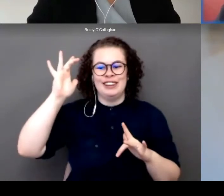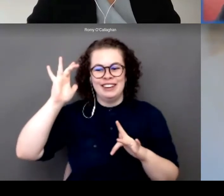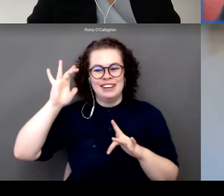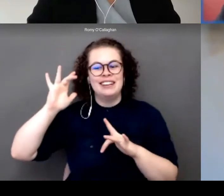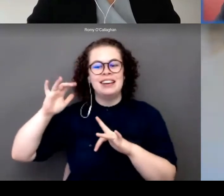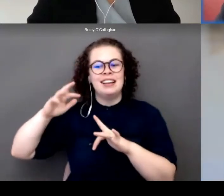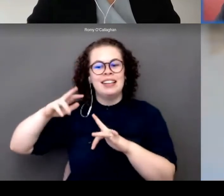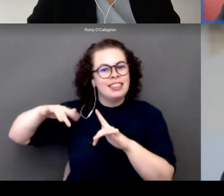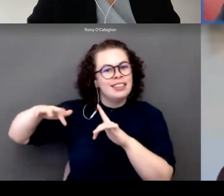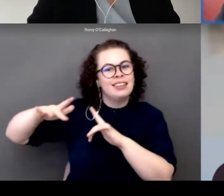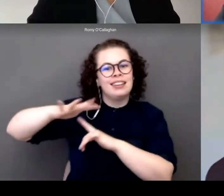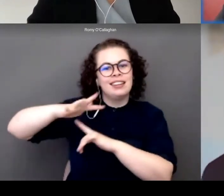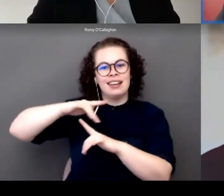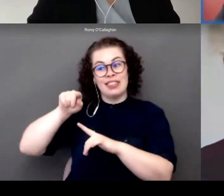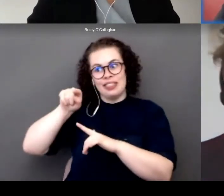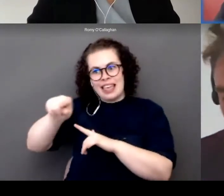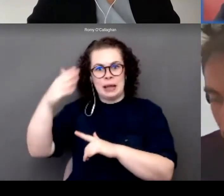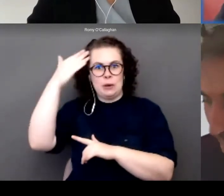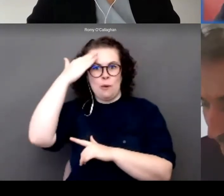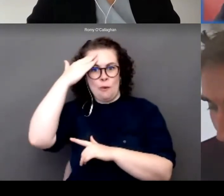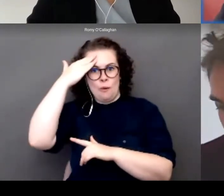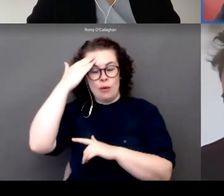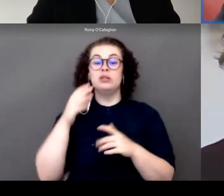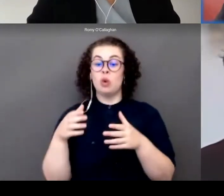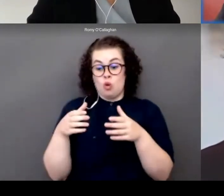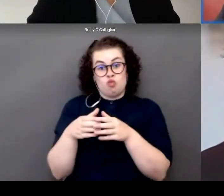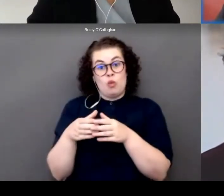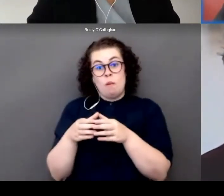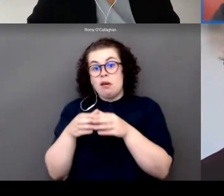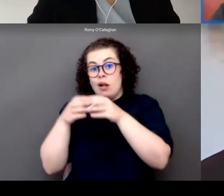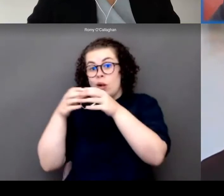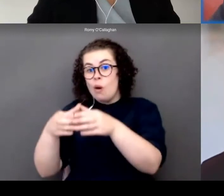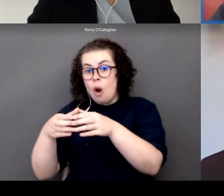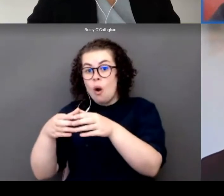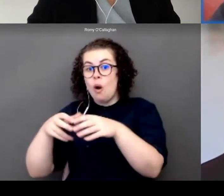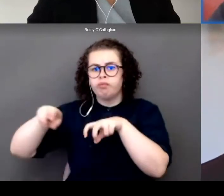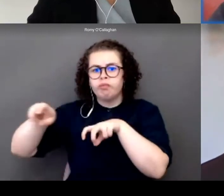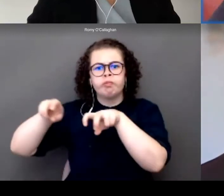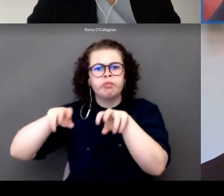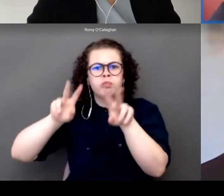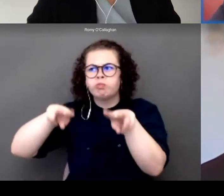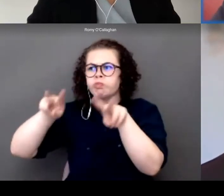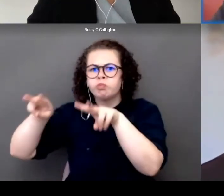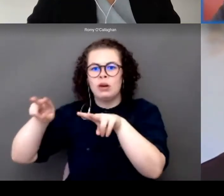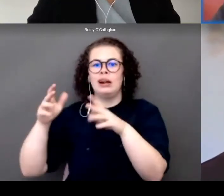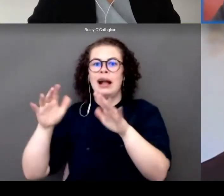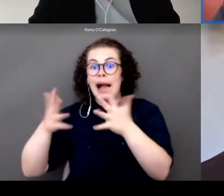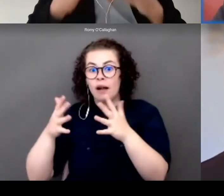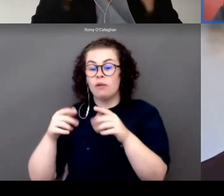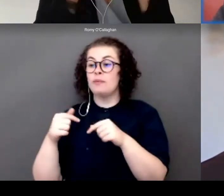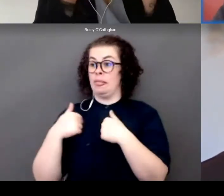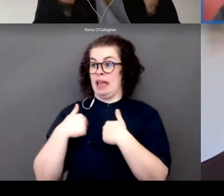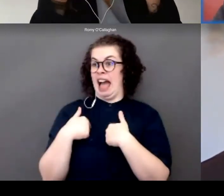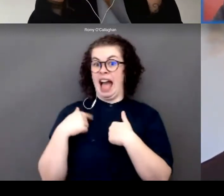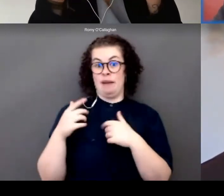and this went as a snowball sampling. Those people knew other people that